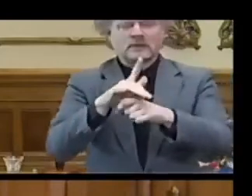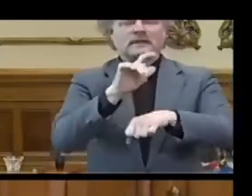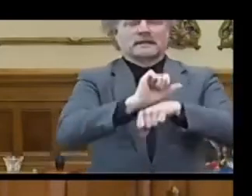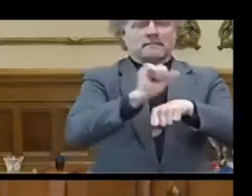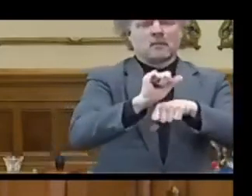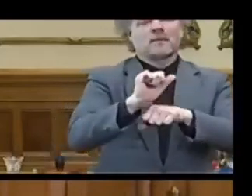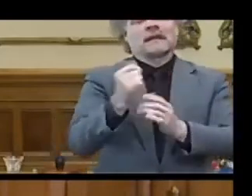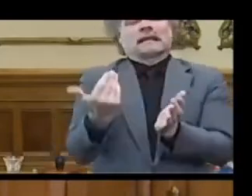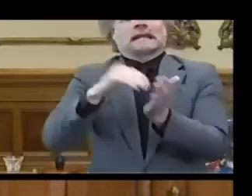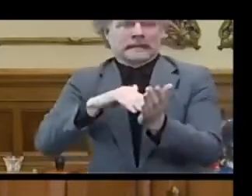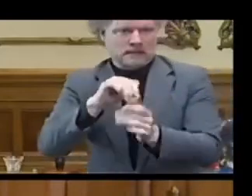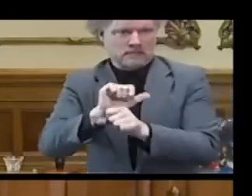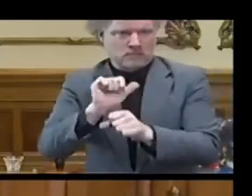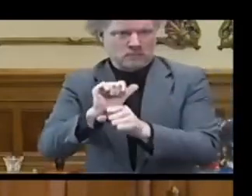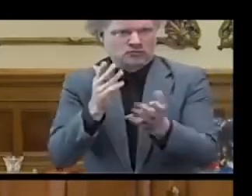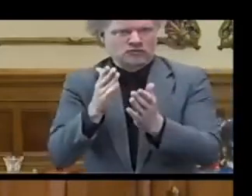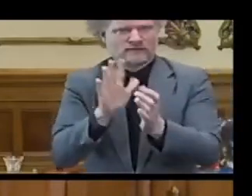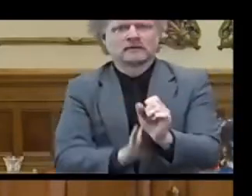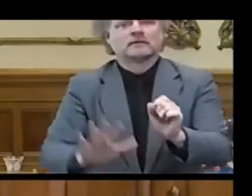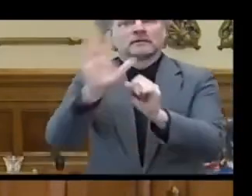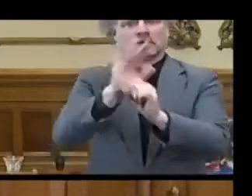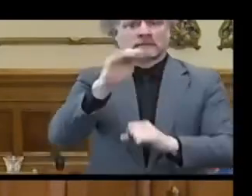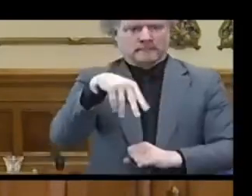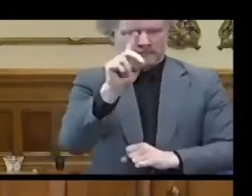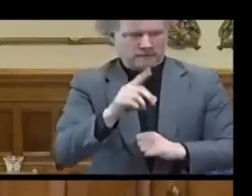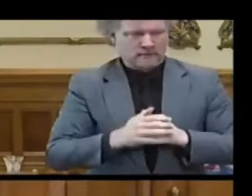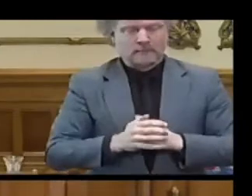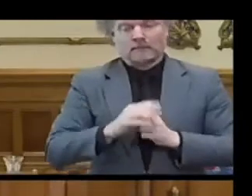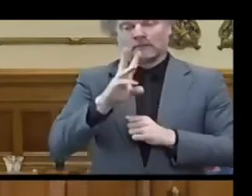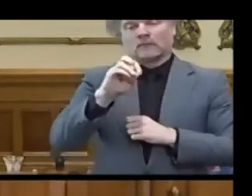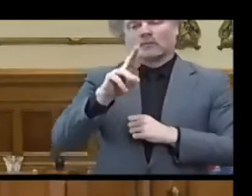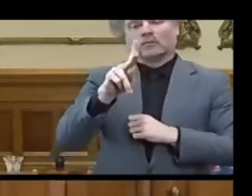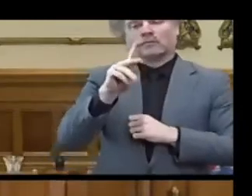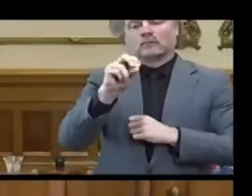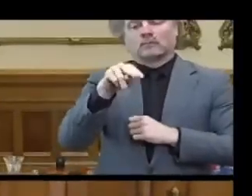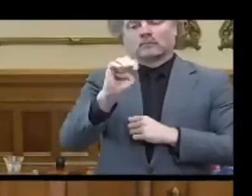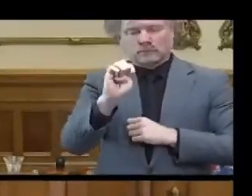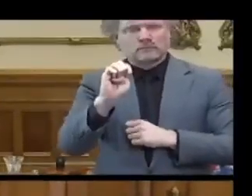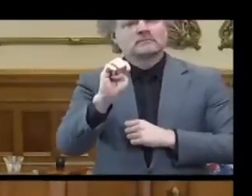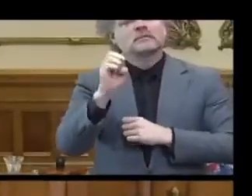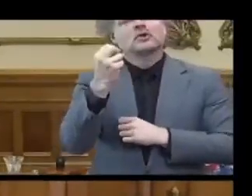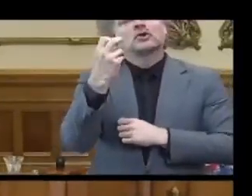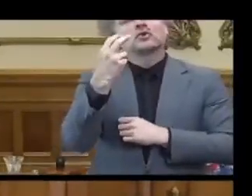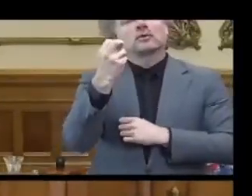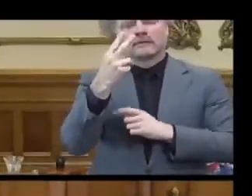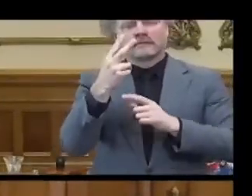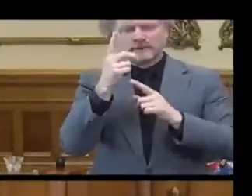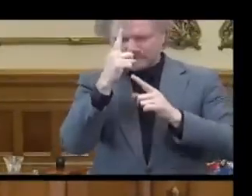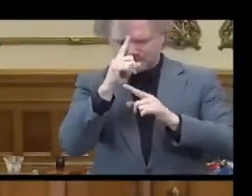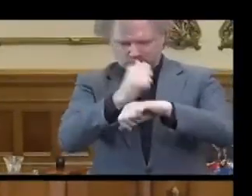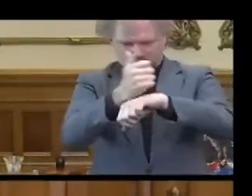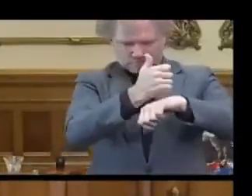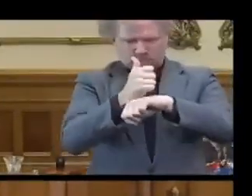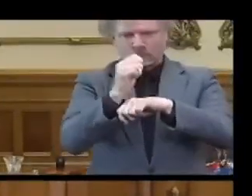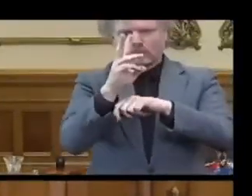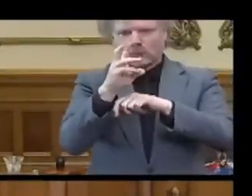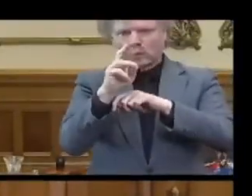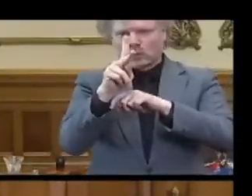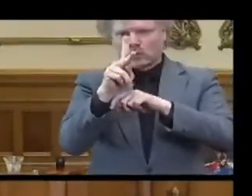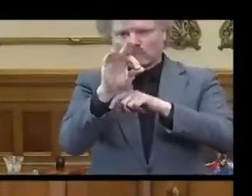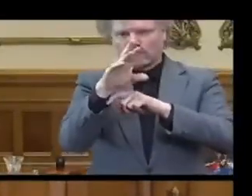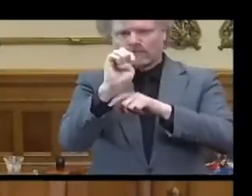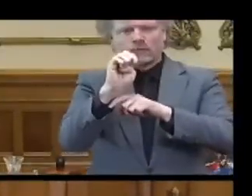reemployment services throughout Indiana. Work Ones are operated by our 12 strategic workforce development board